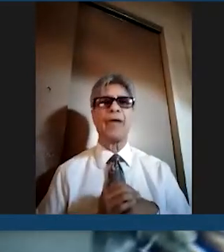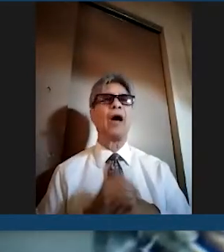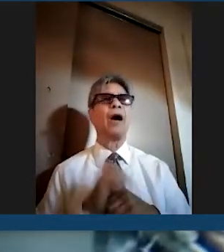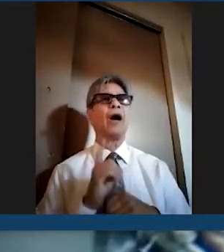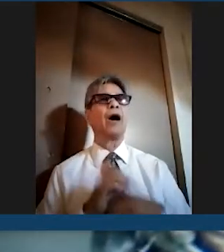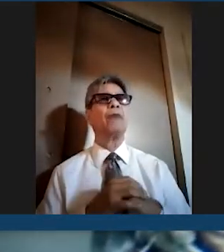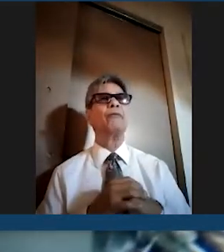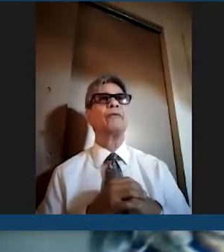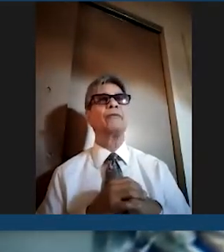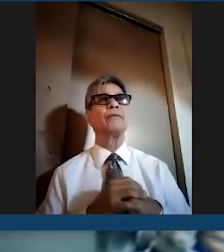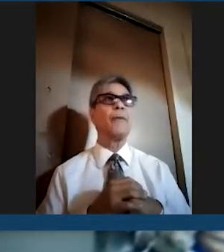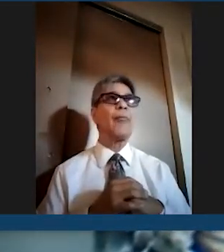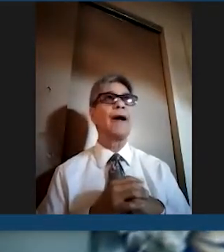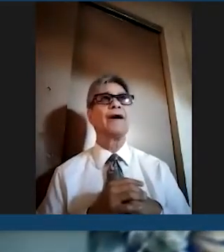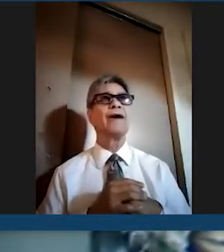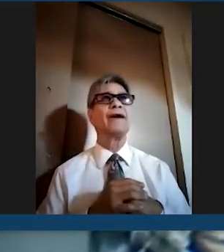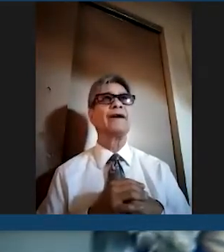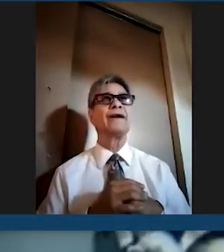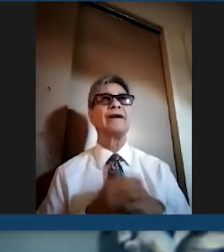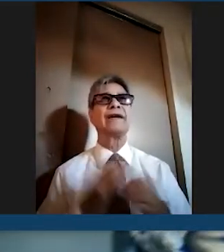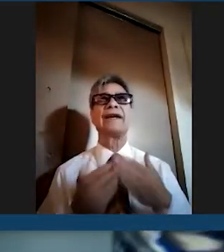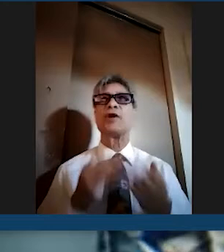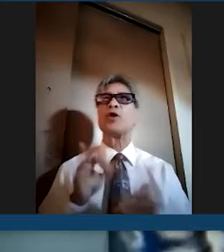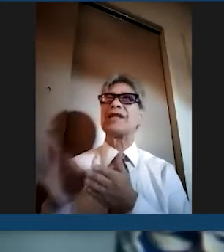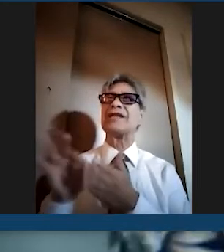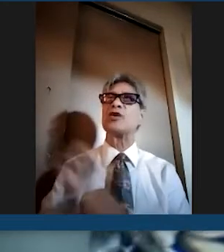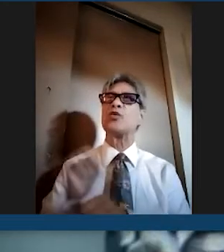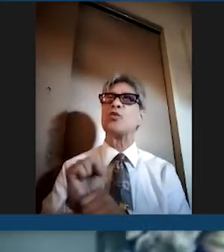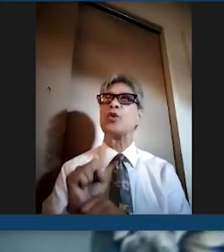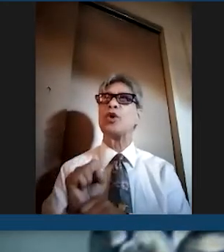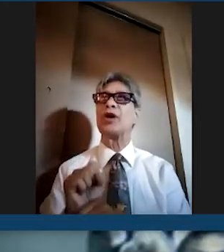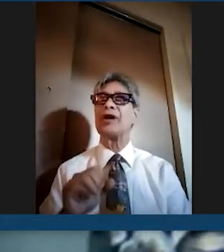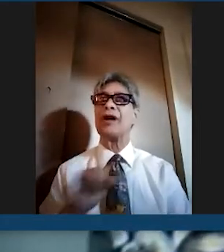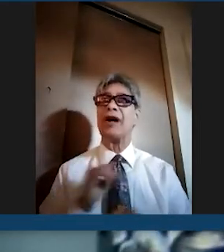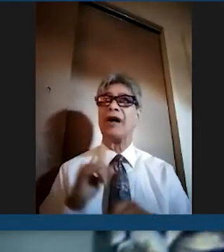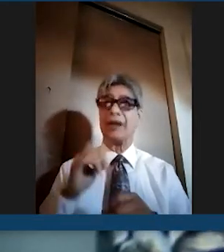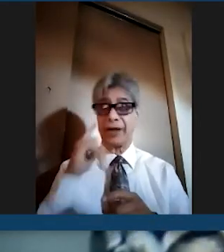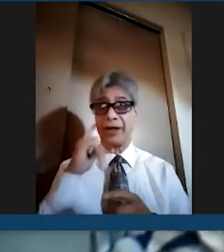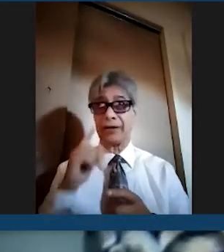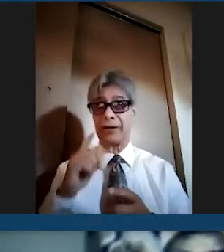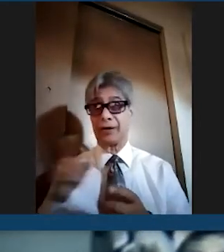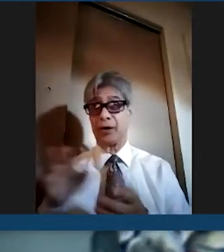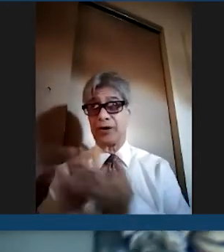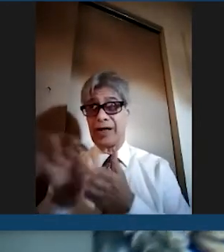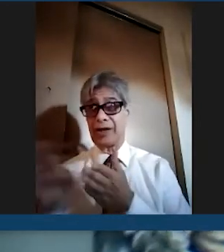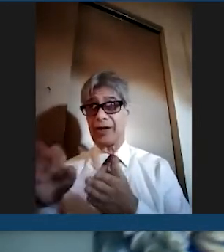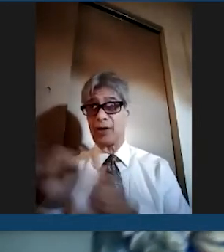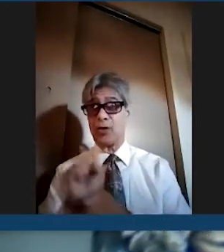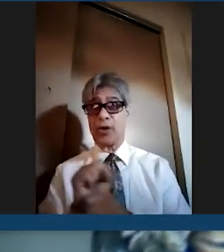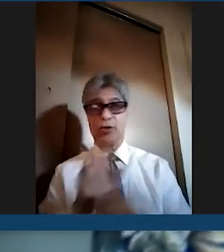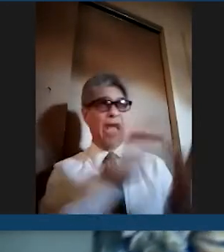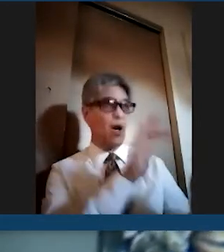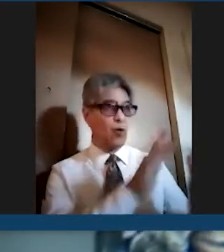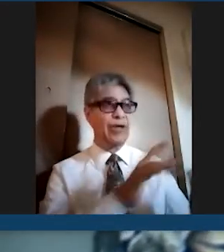Certainly. Even with census work, and I think census and even election works, outreach and that worked very hand in